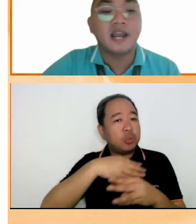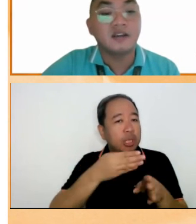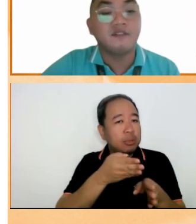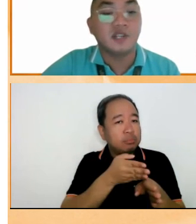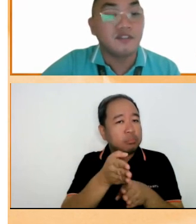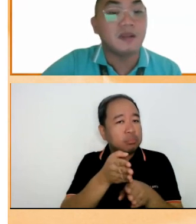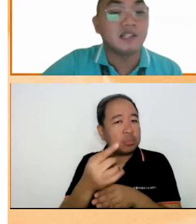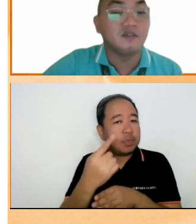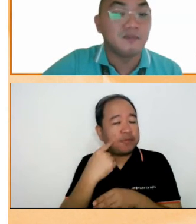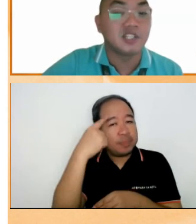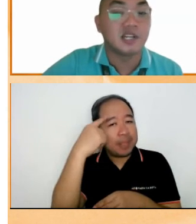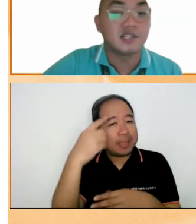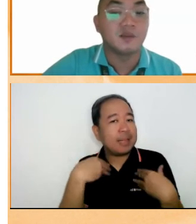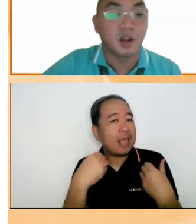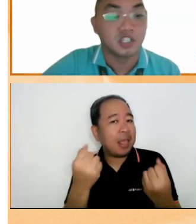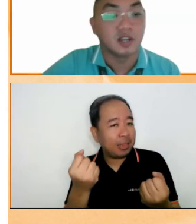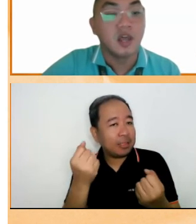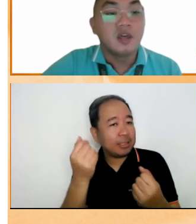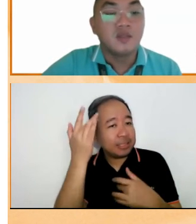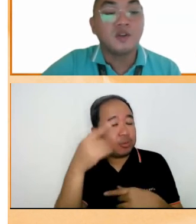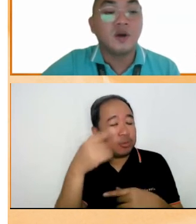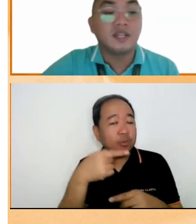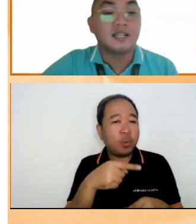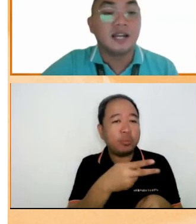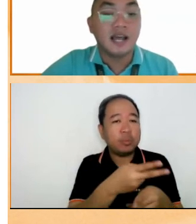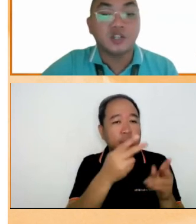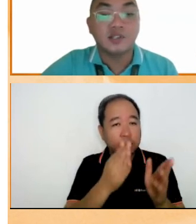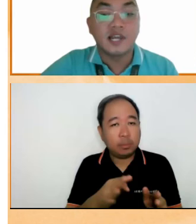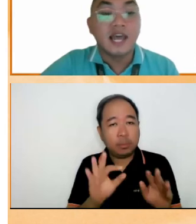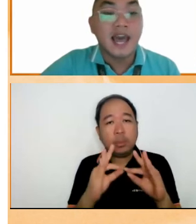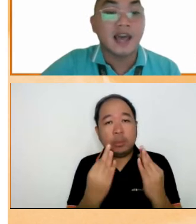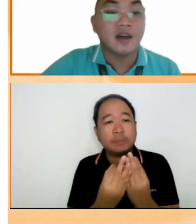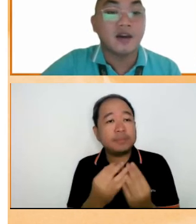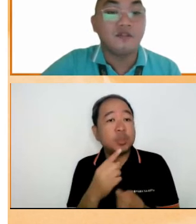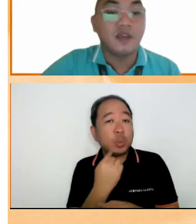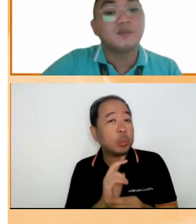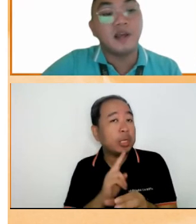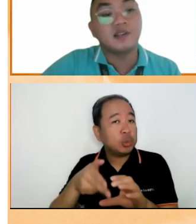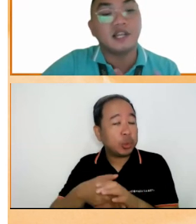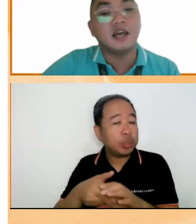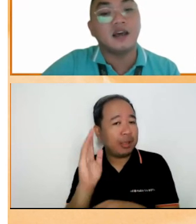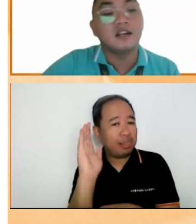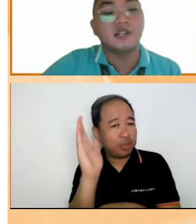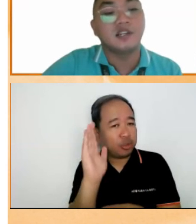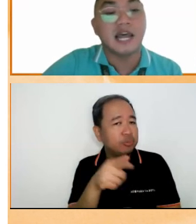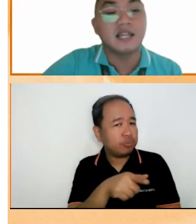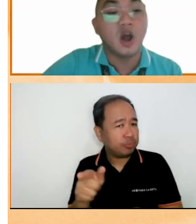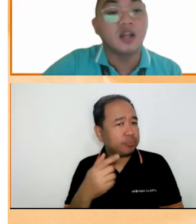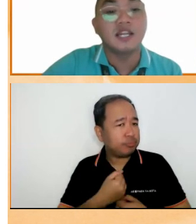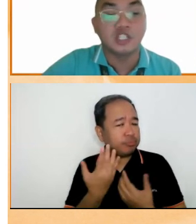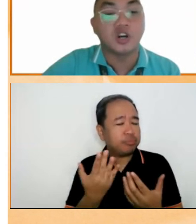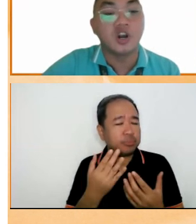disorders to the caregivers and families of patients in the project. Those who attended the lectures have expressed an